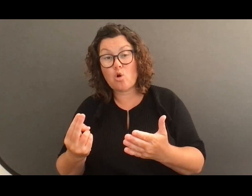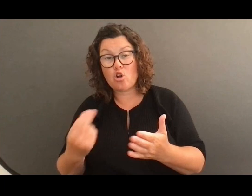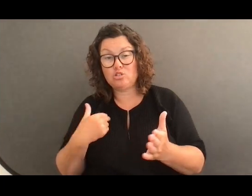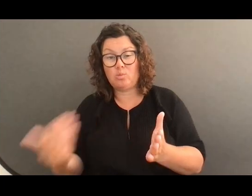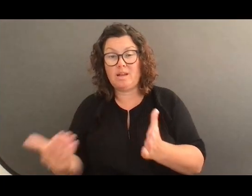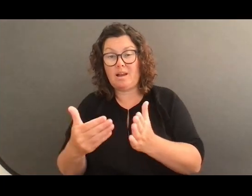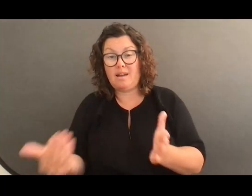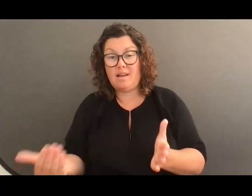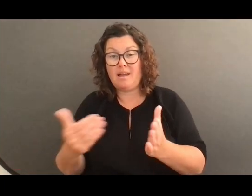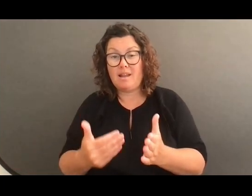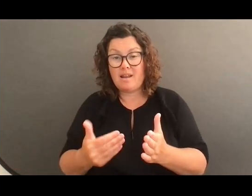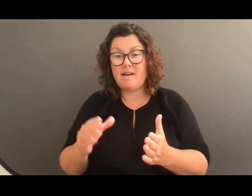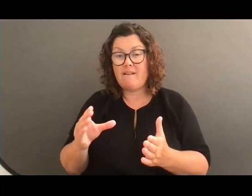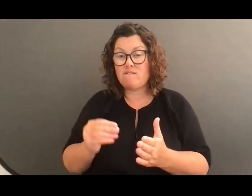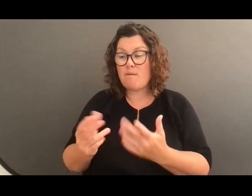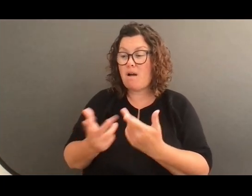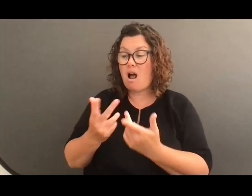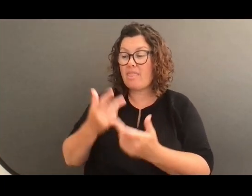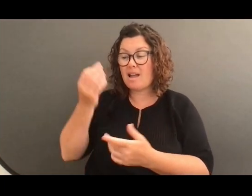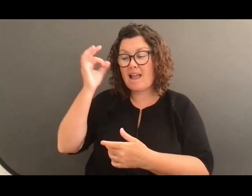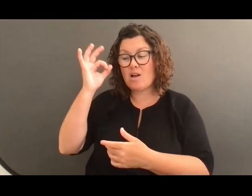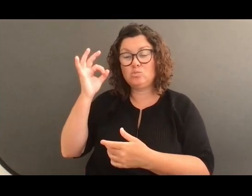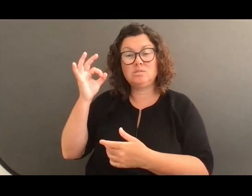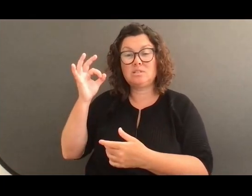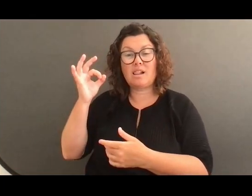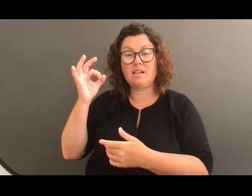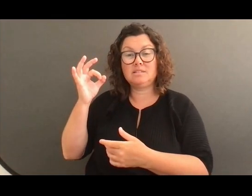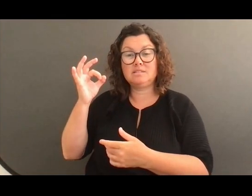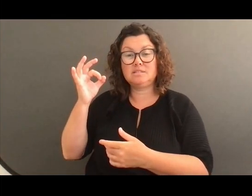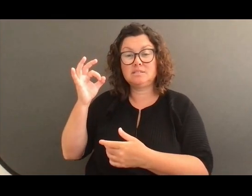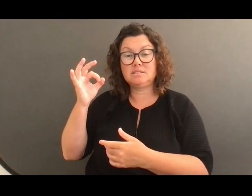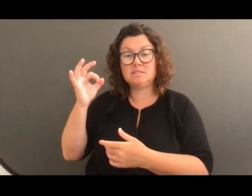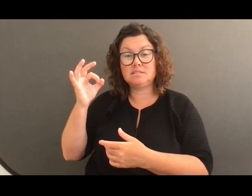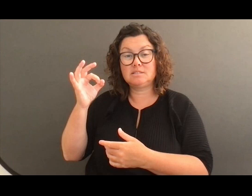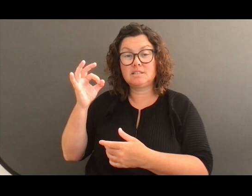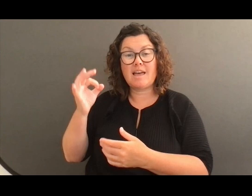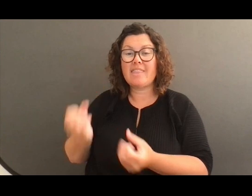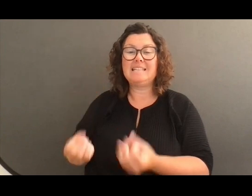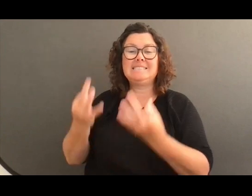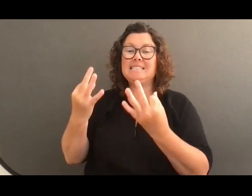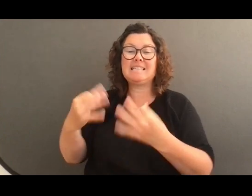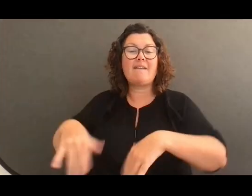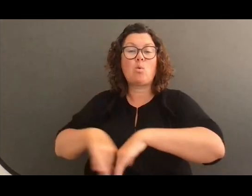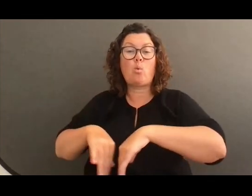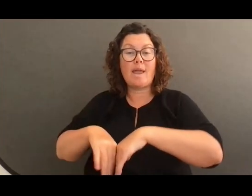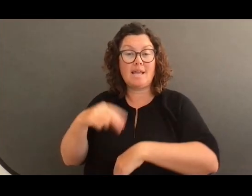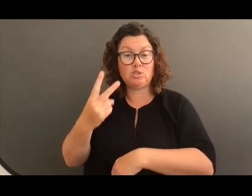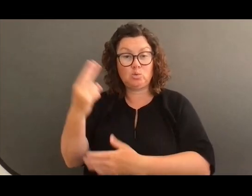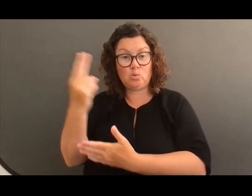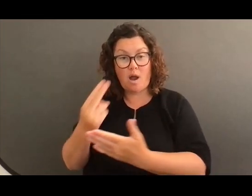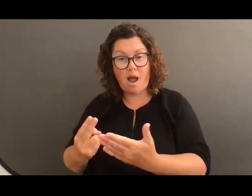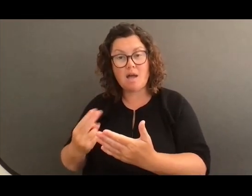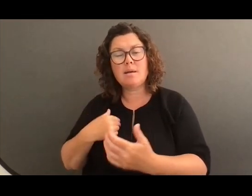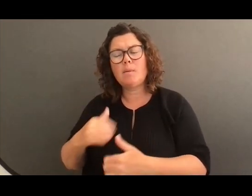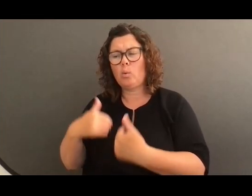run a Waste to Art, but we had one entrant, so we still brought those through to our regional showcase. And it's an opportunity for people who wouldn't